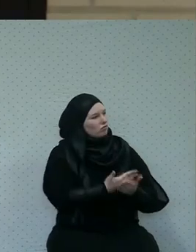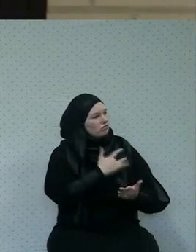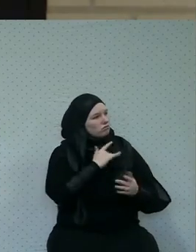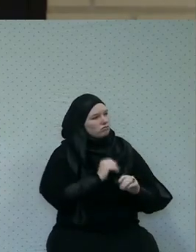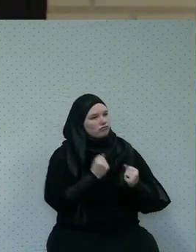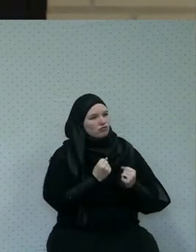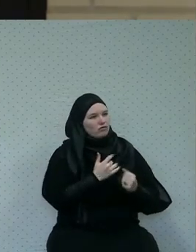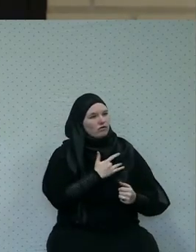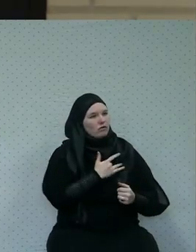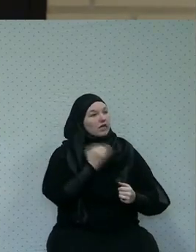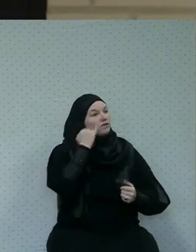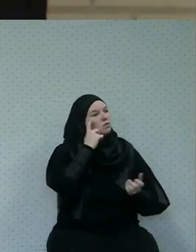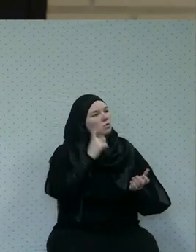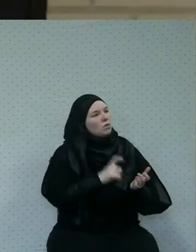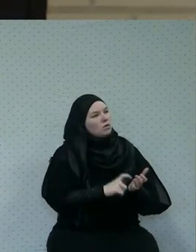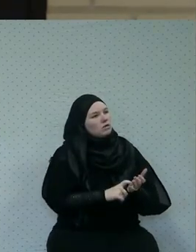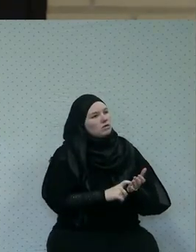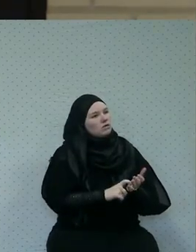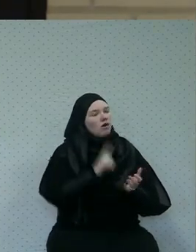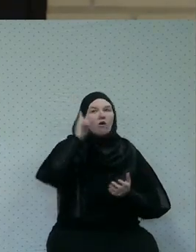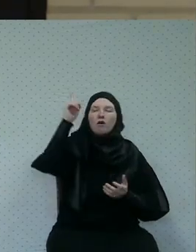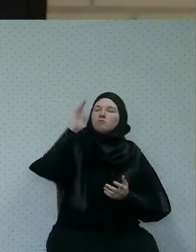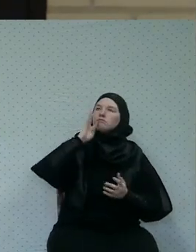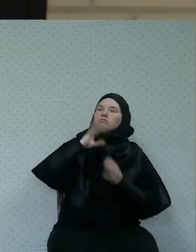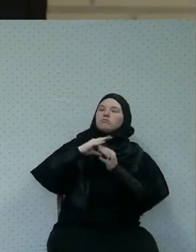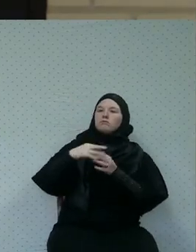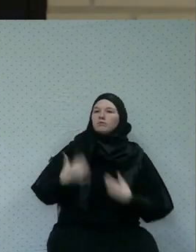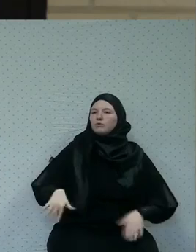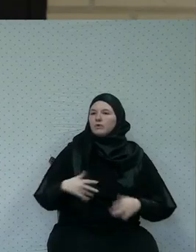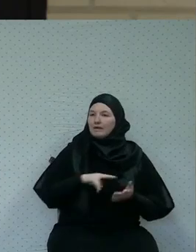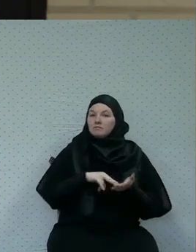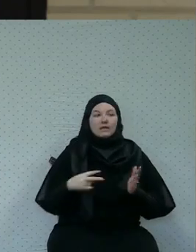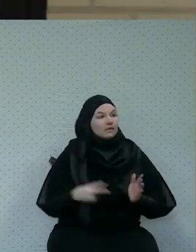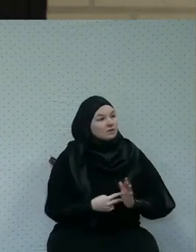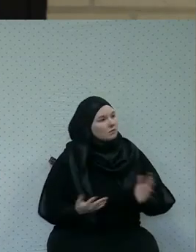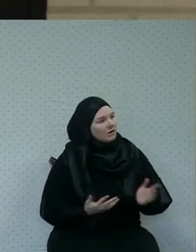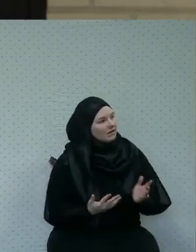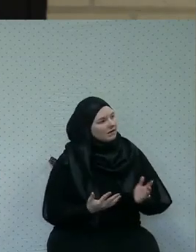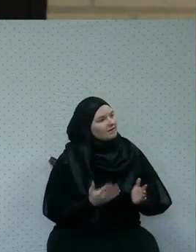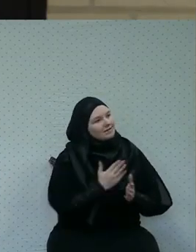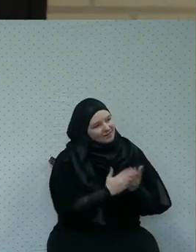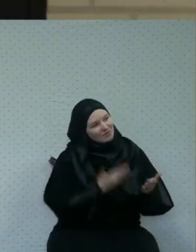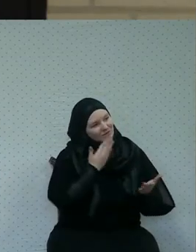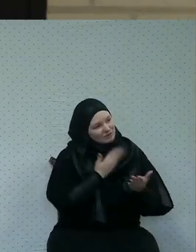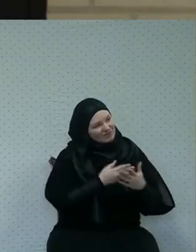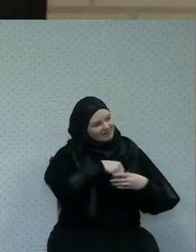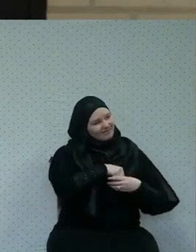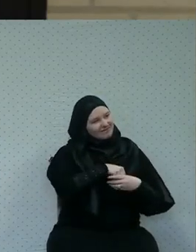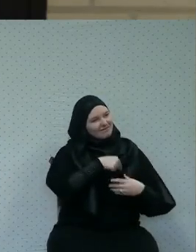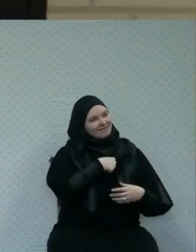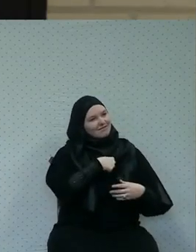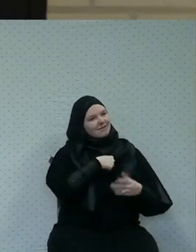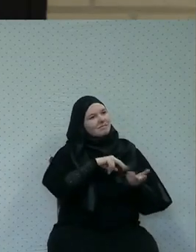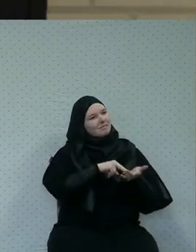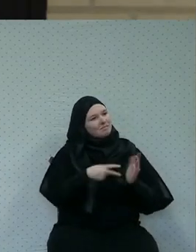you notice that Allah is actually talking to you, that means that there is some good in you. That means